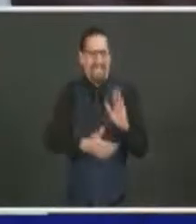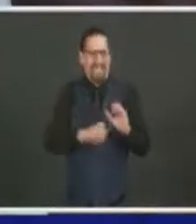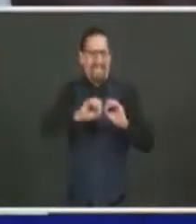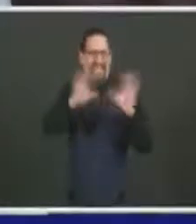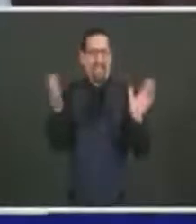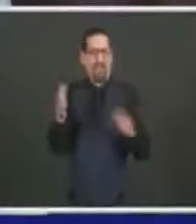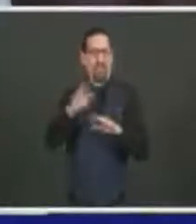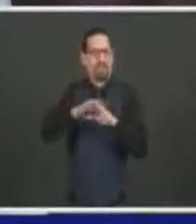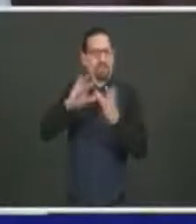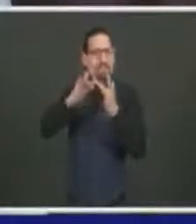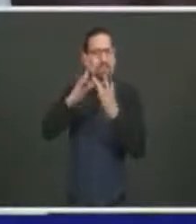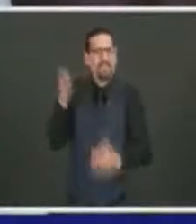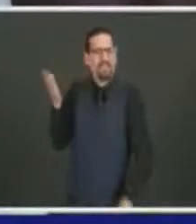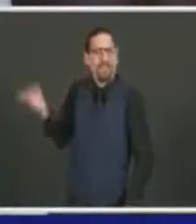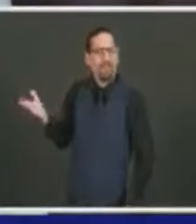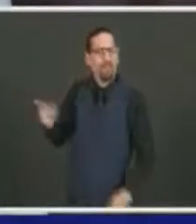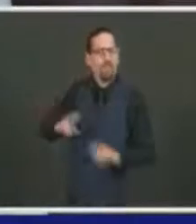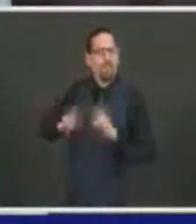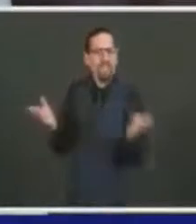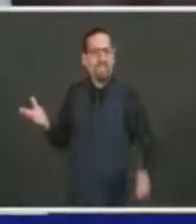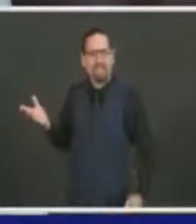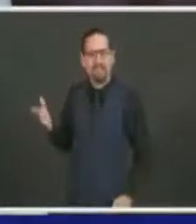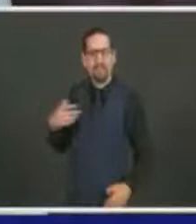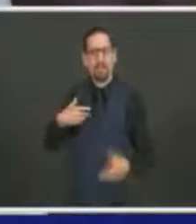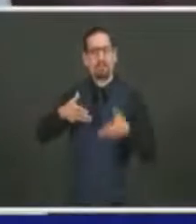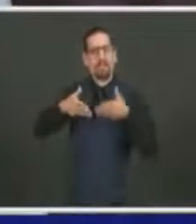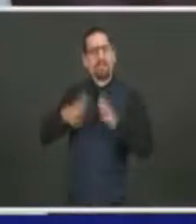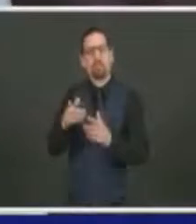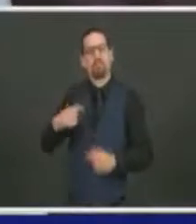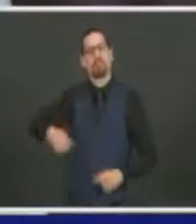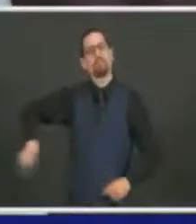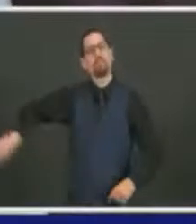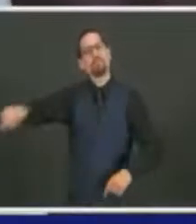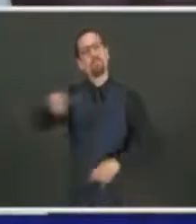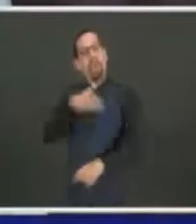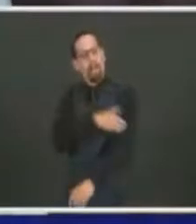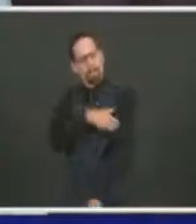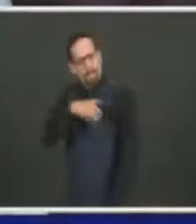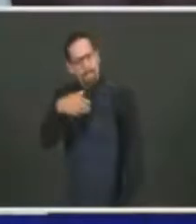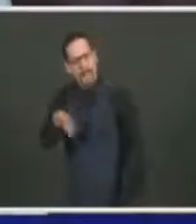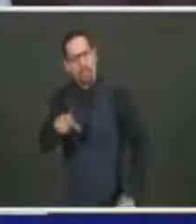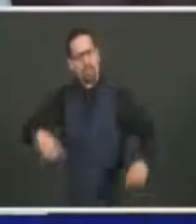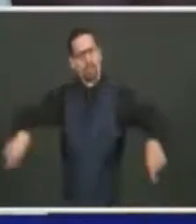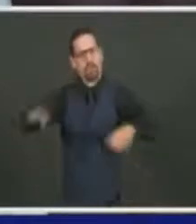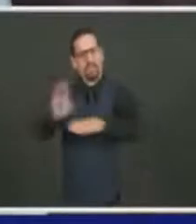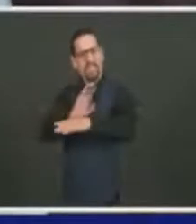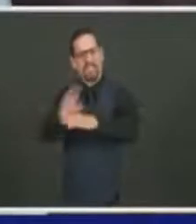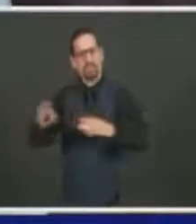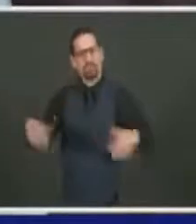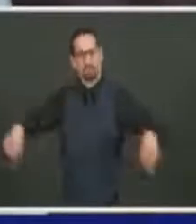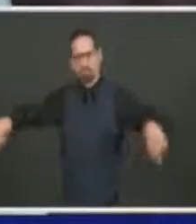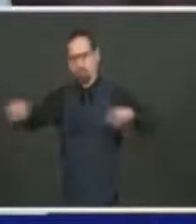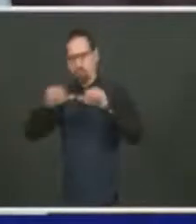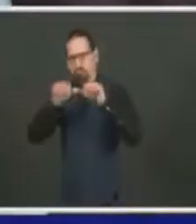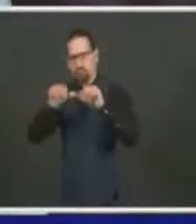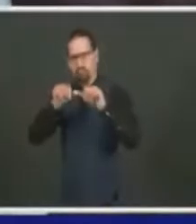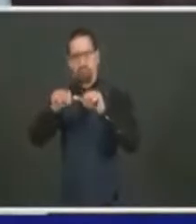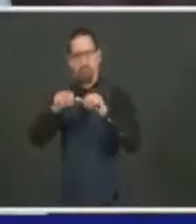online. We're doing lots of random unannounced inspections. If you don't